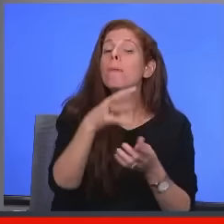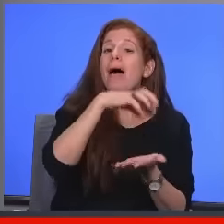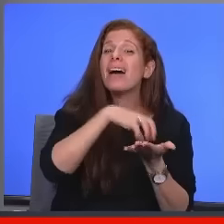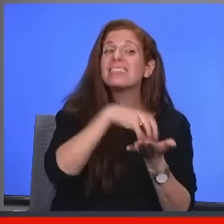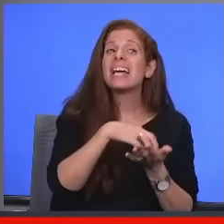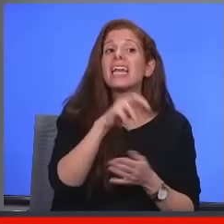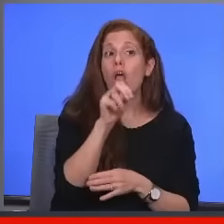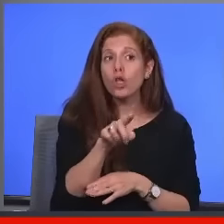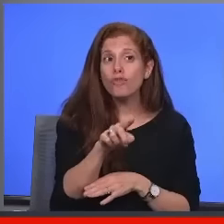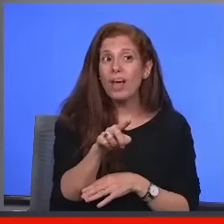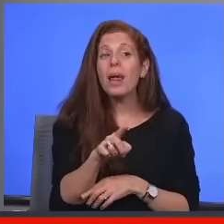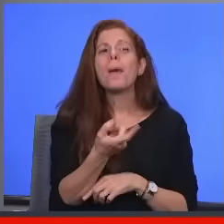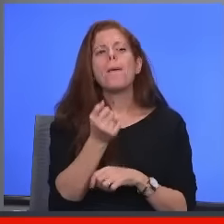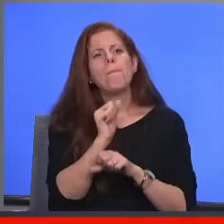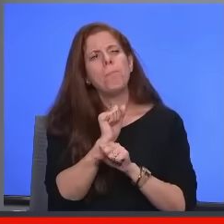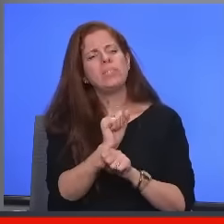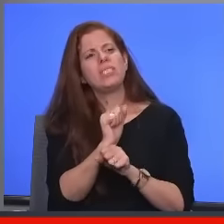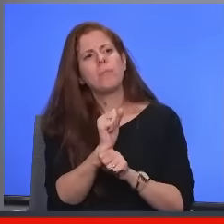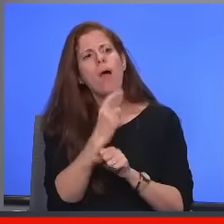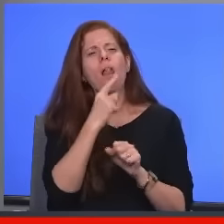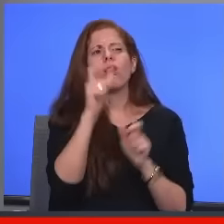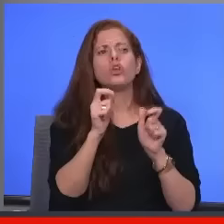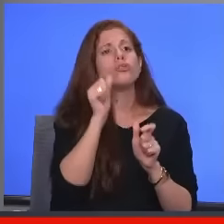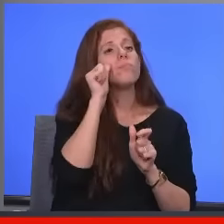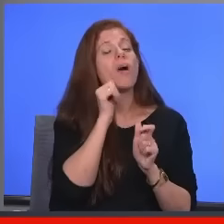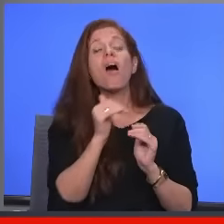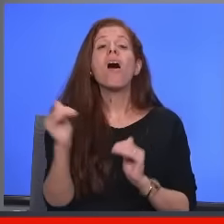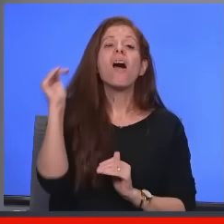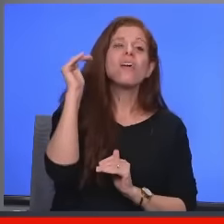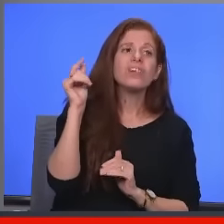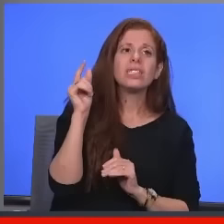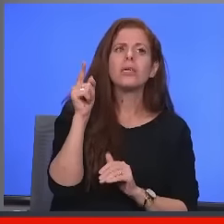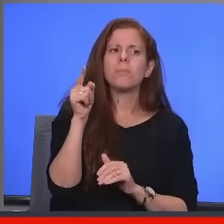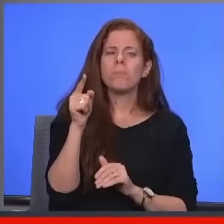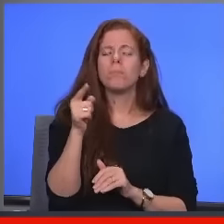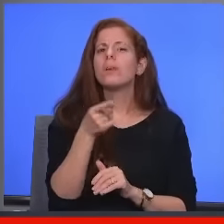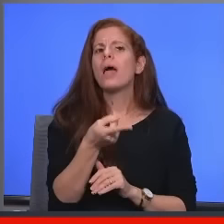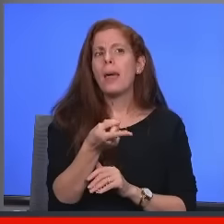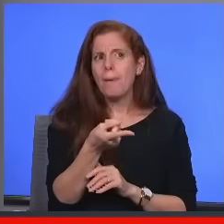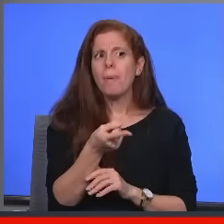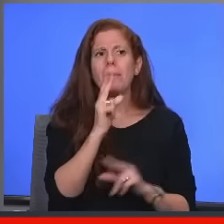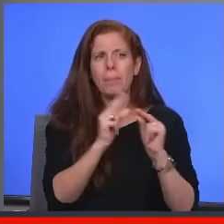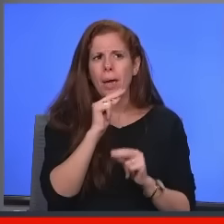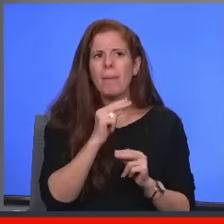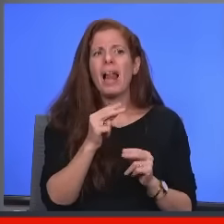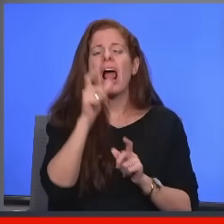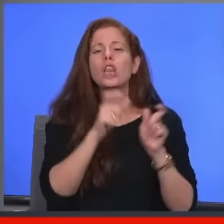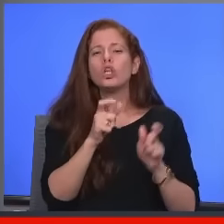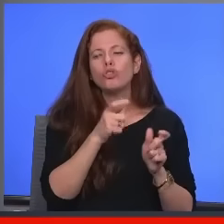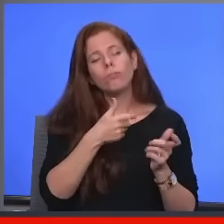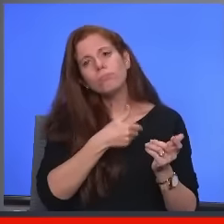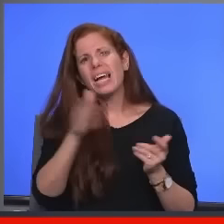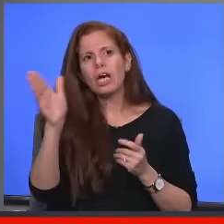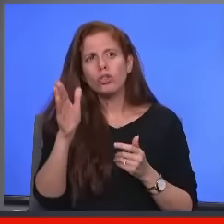White supremacists talking about white supremacist neo-Nazism, talking about deporting folks and just